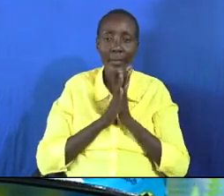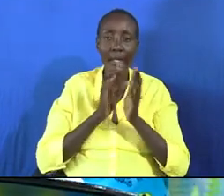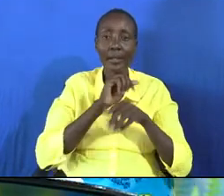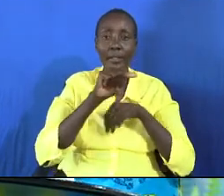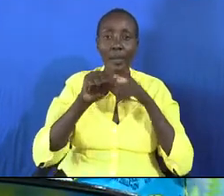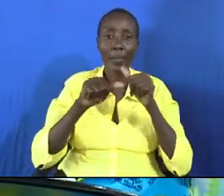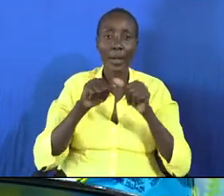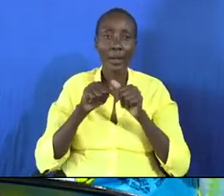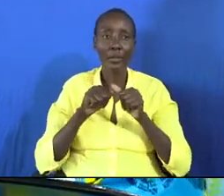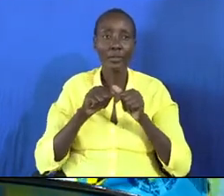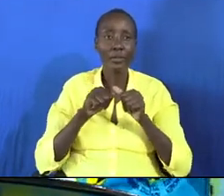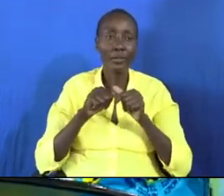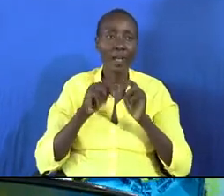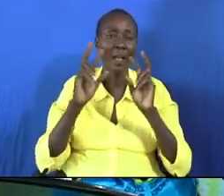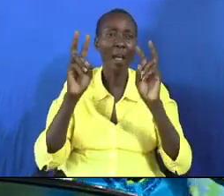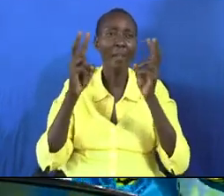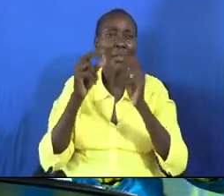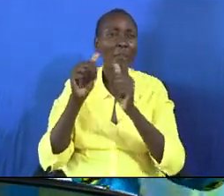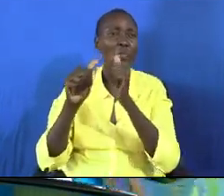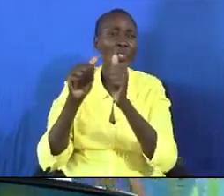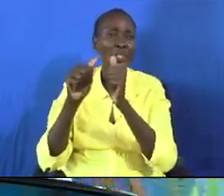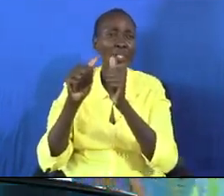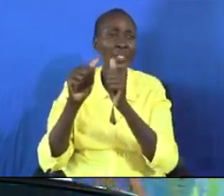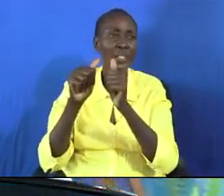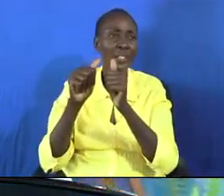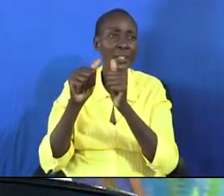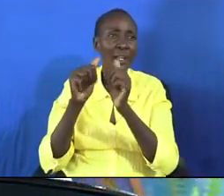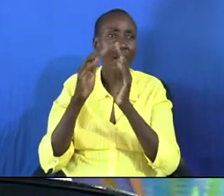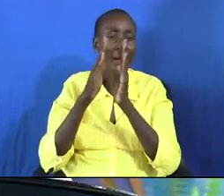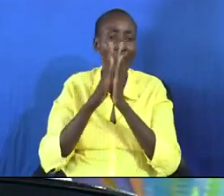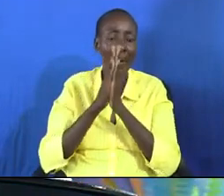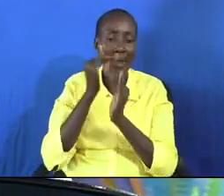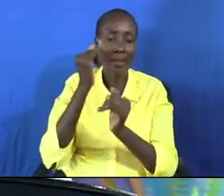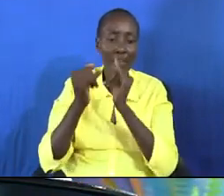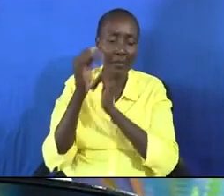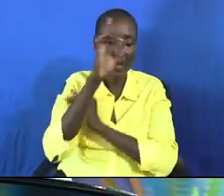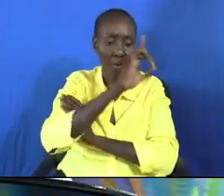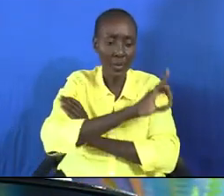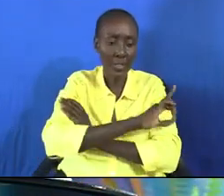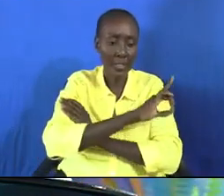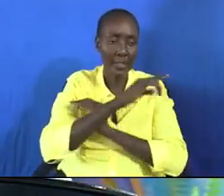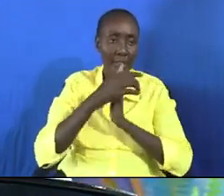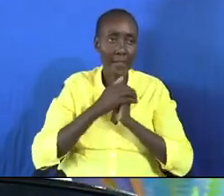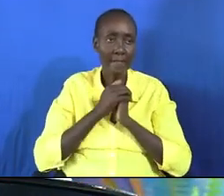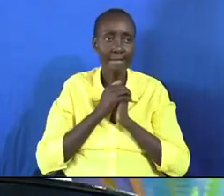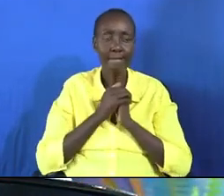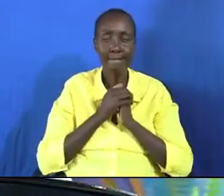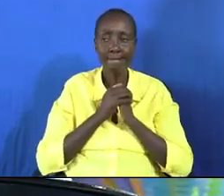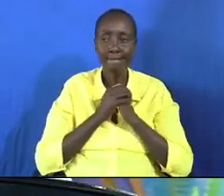about, what's the theme again? Prayer in the last days.